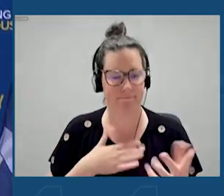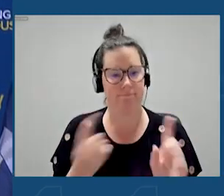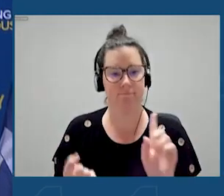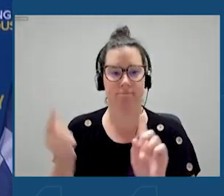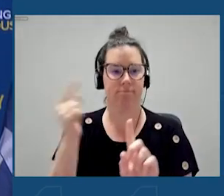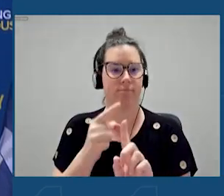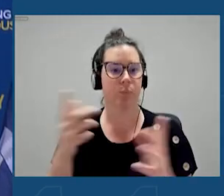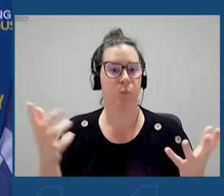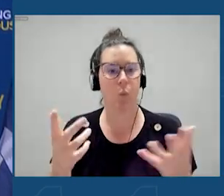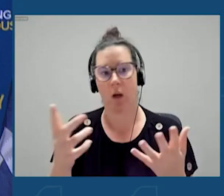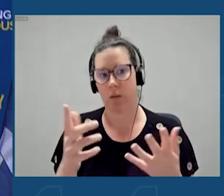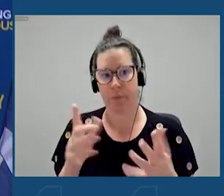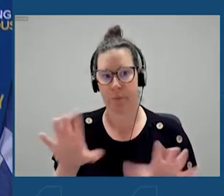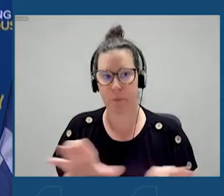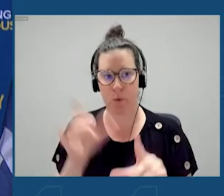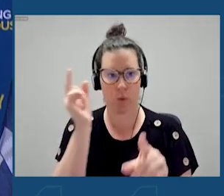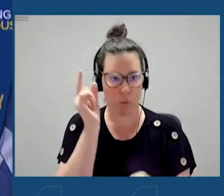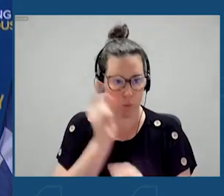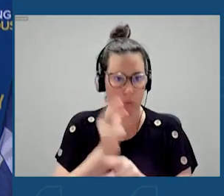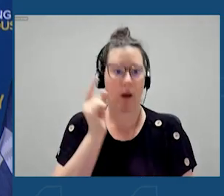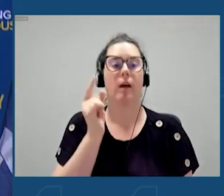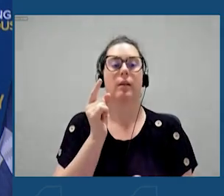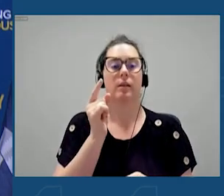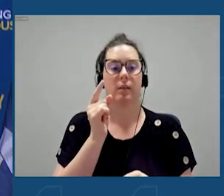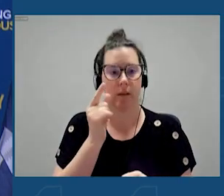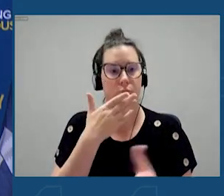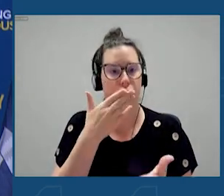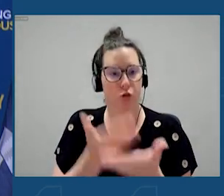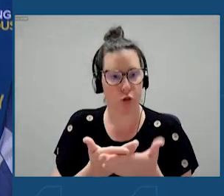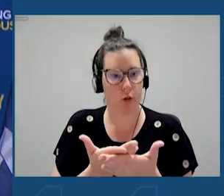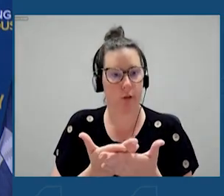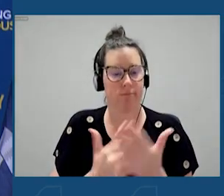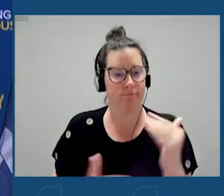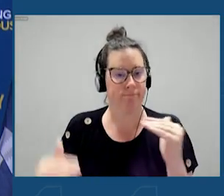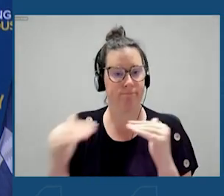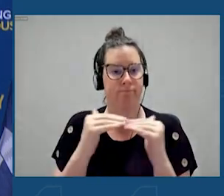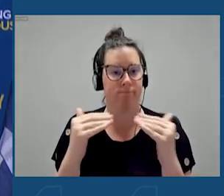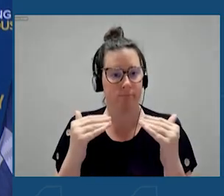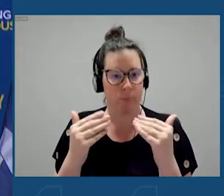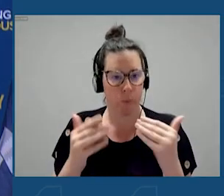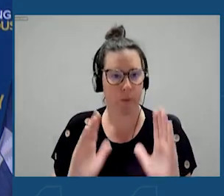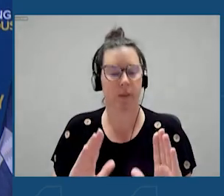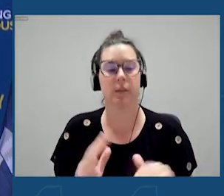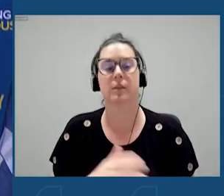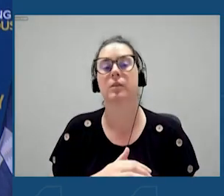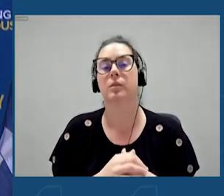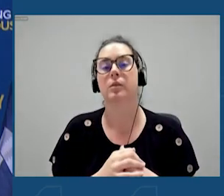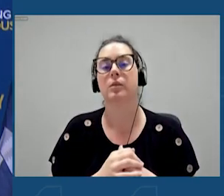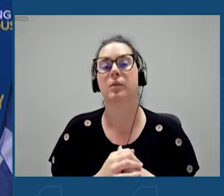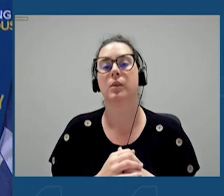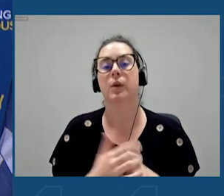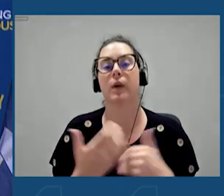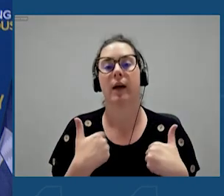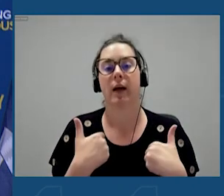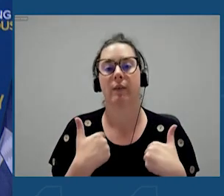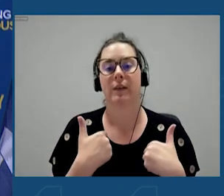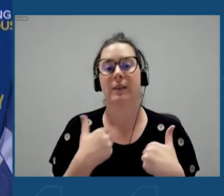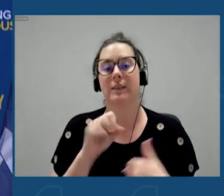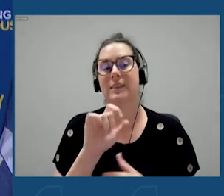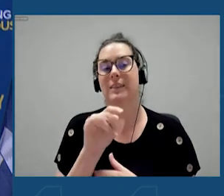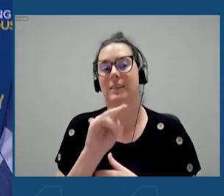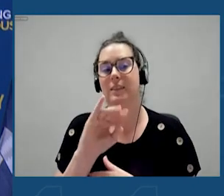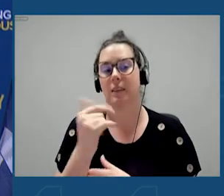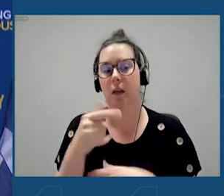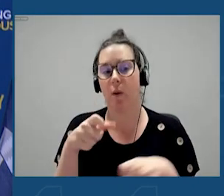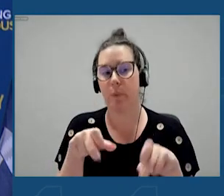get it right and to make sure we do it in an equitable way. So we launched the Seeding Opportunity Initiative, the first of its kind in the